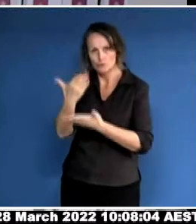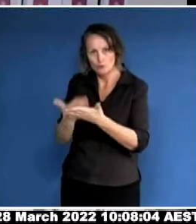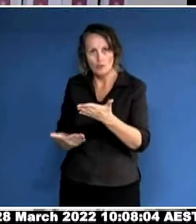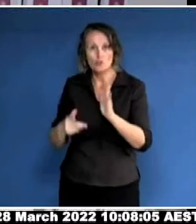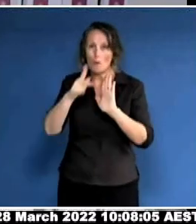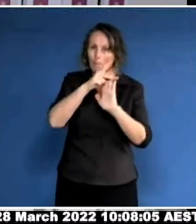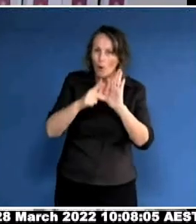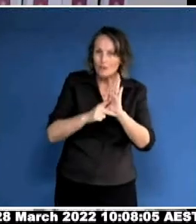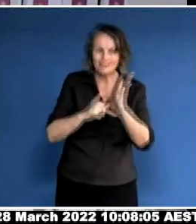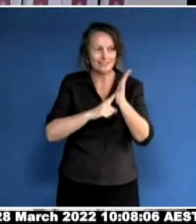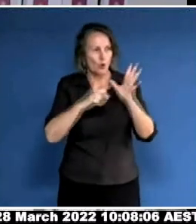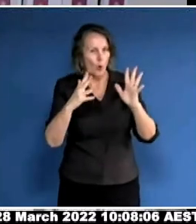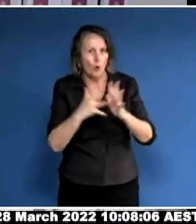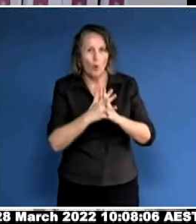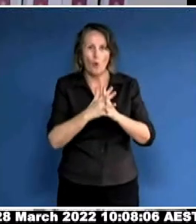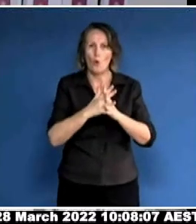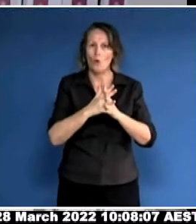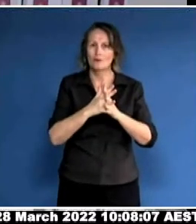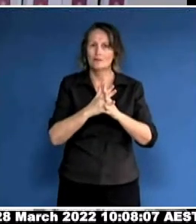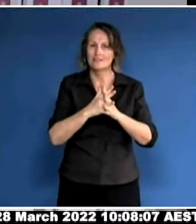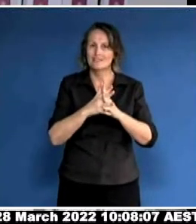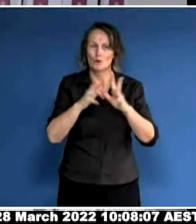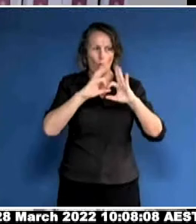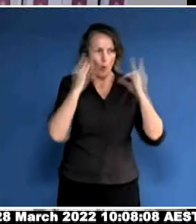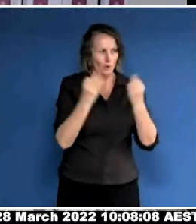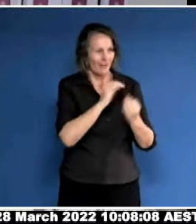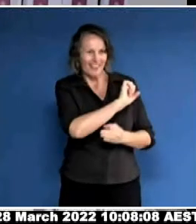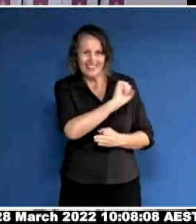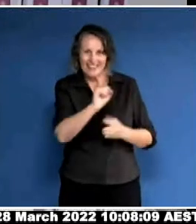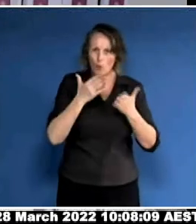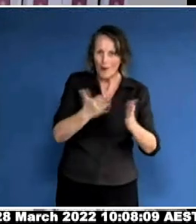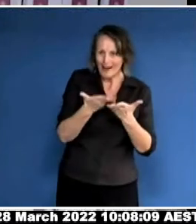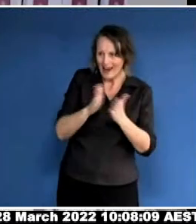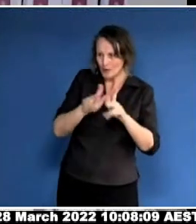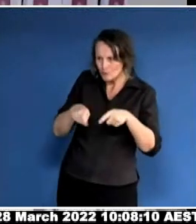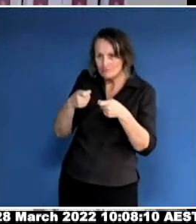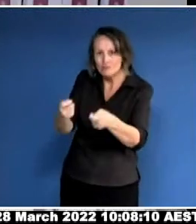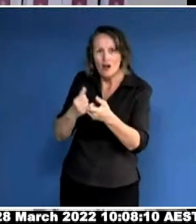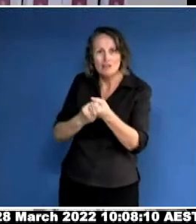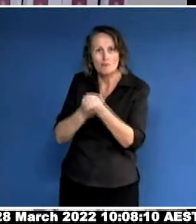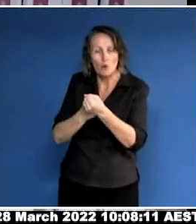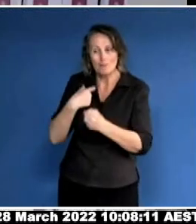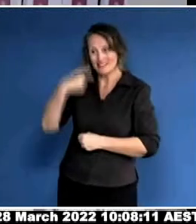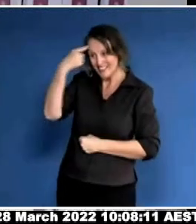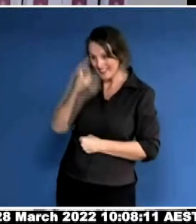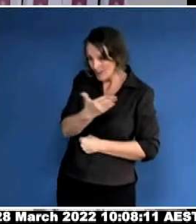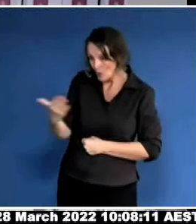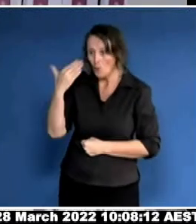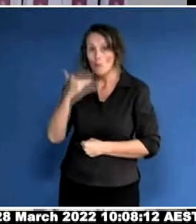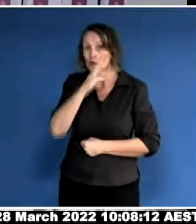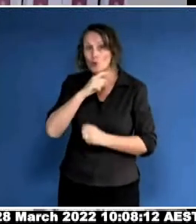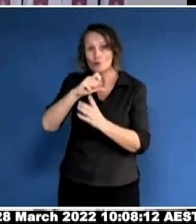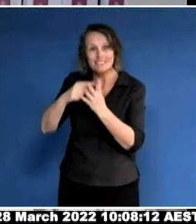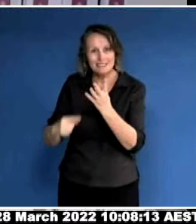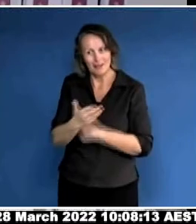reforms, from primary prevention through to responses and recovery, must be inclusive of women and girls with disability, including the